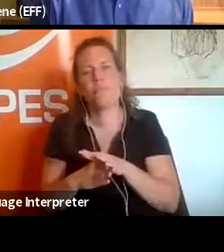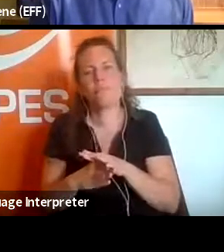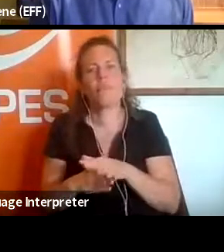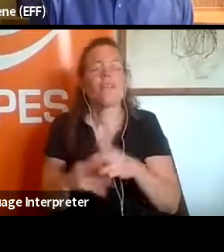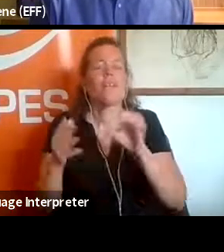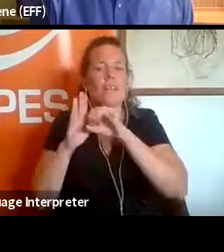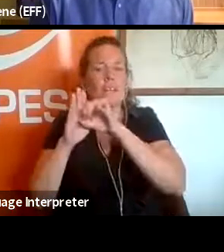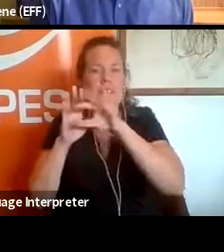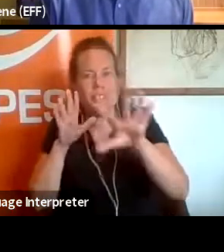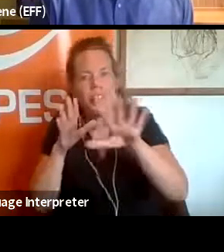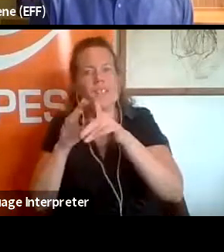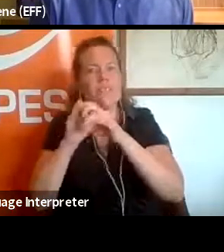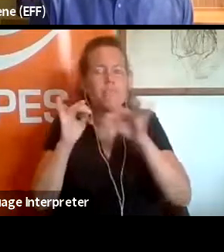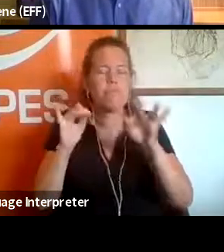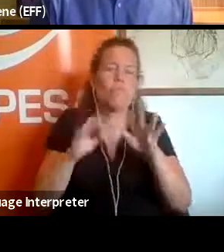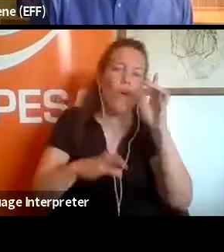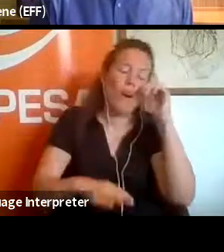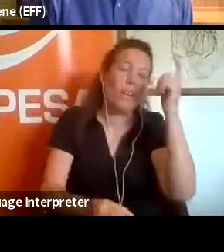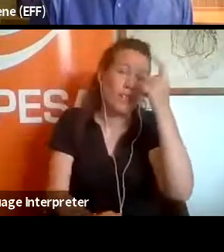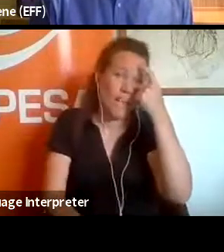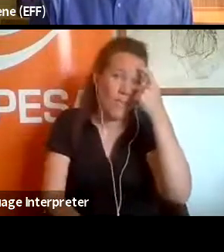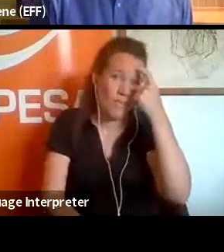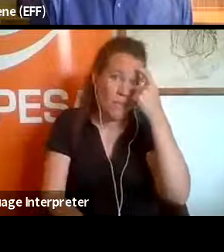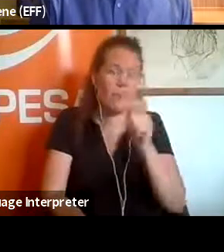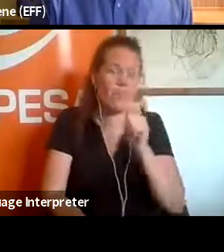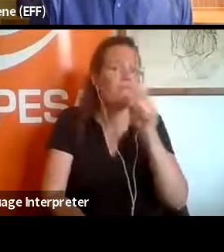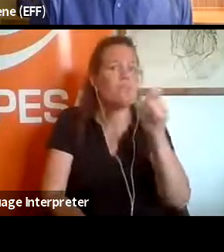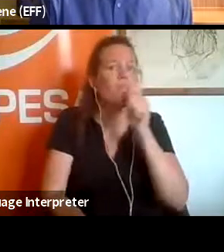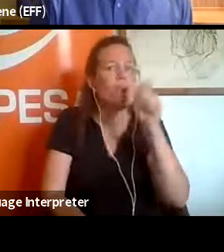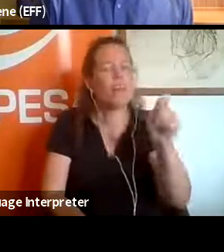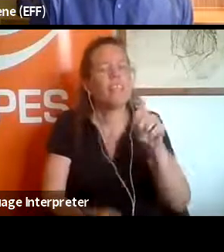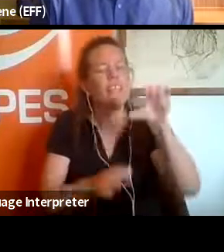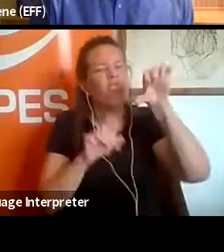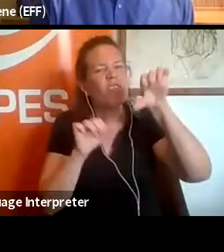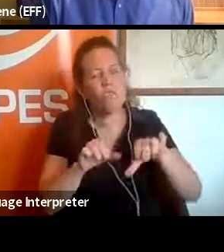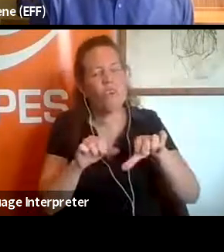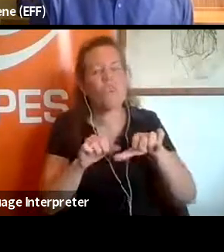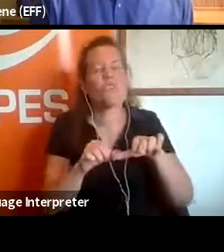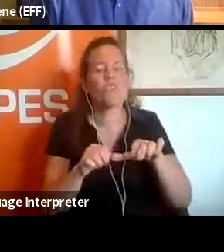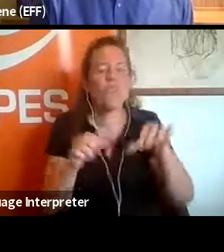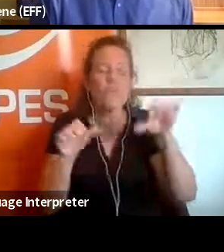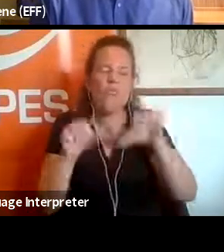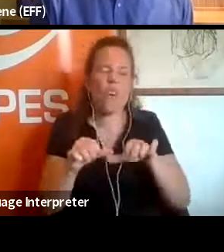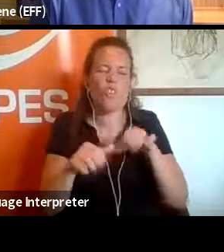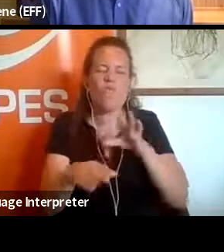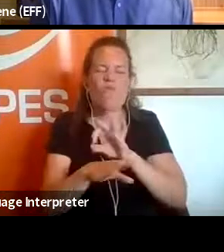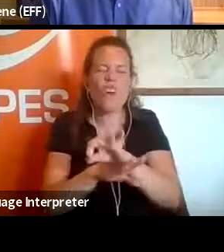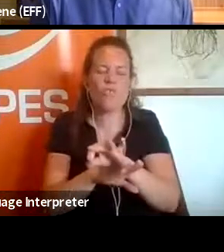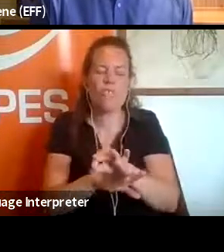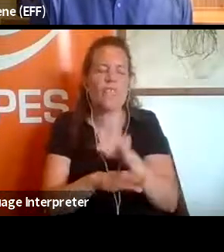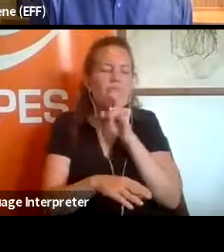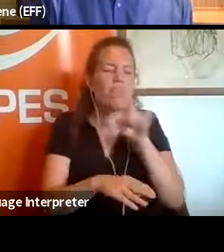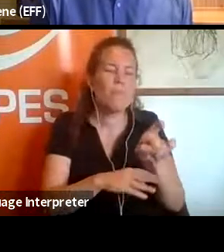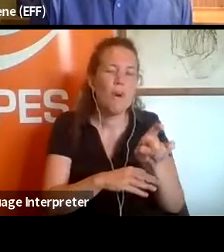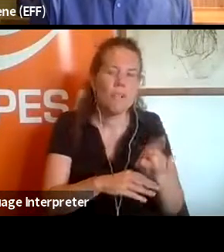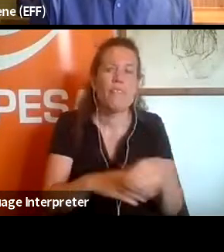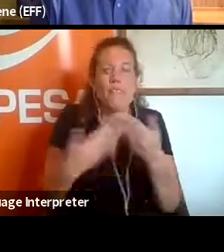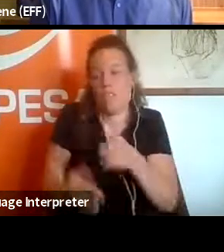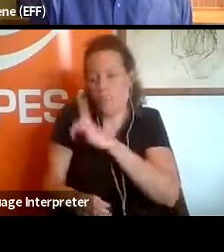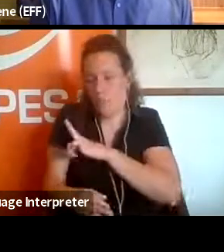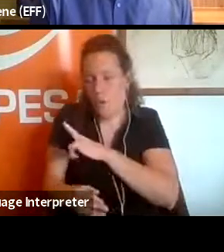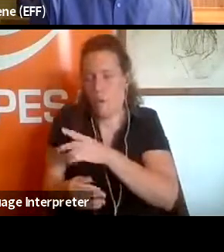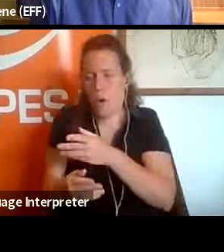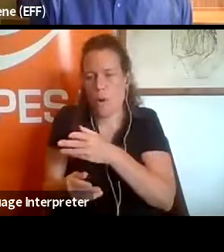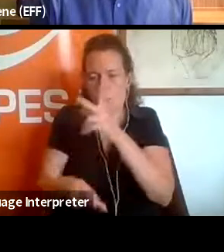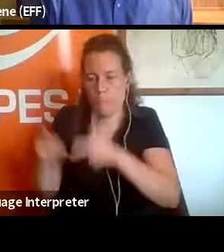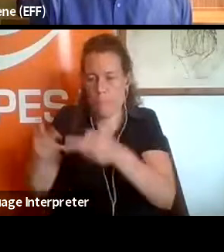just government, reporting accounts falsely, and ordinary people just can't get the access. And we've seen this